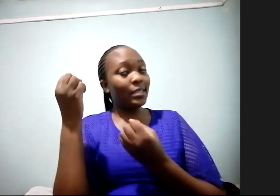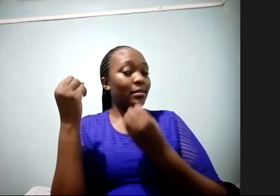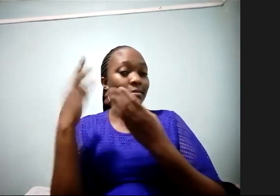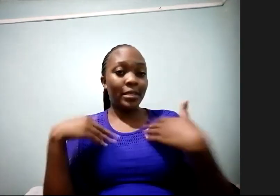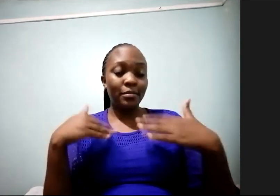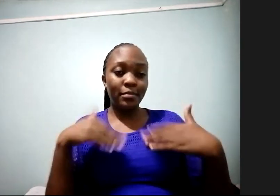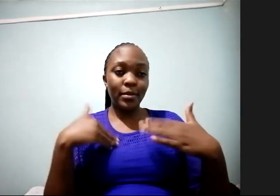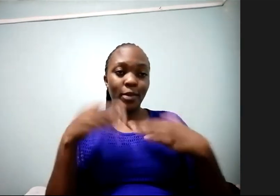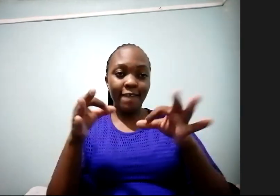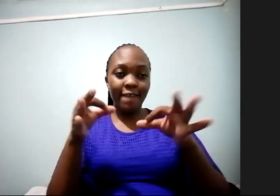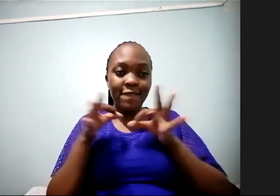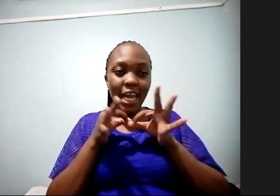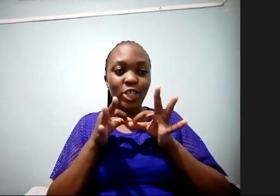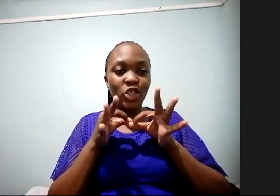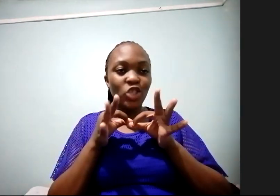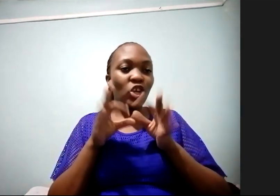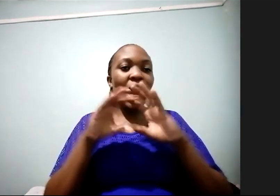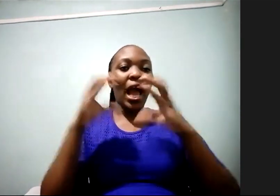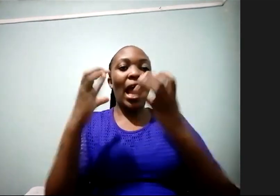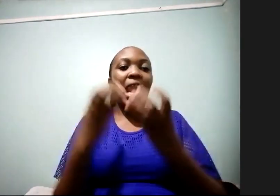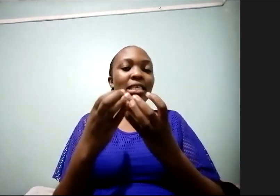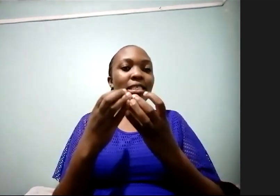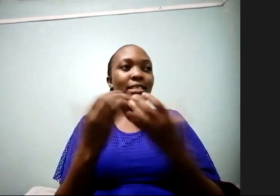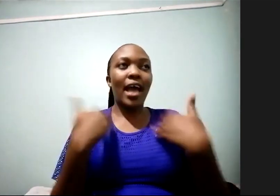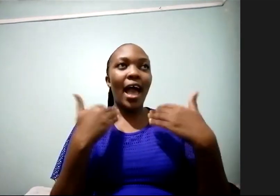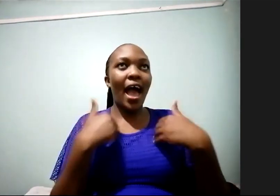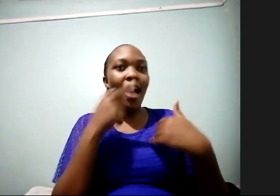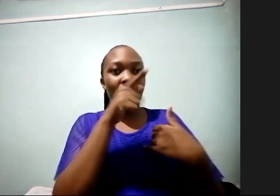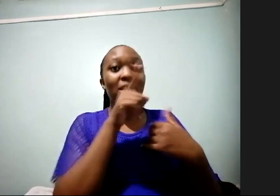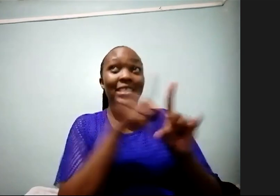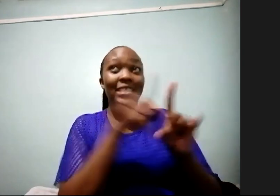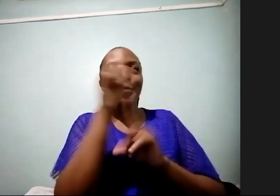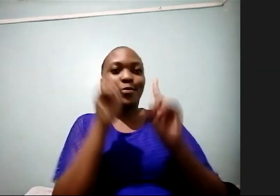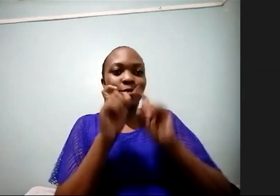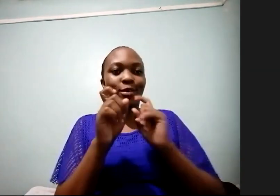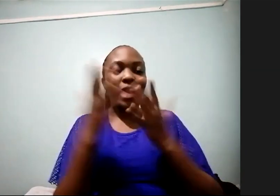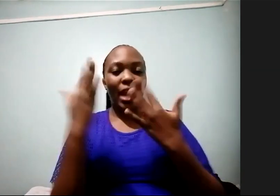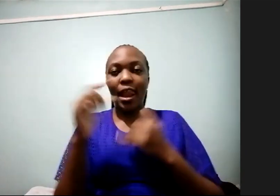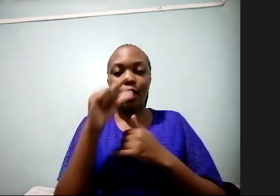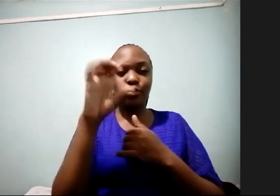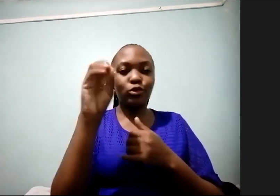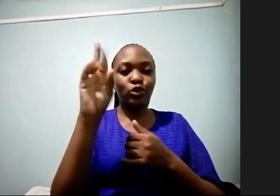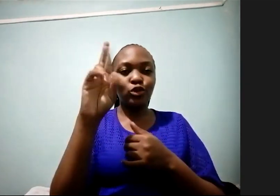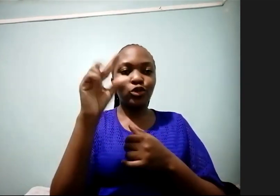that question on the black tax. So George, back to you.